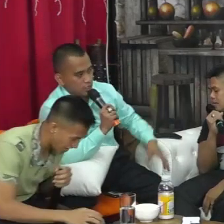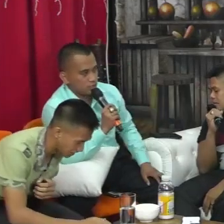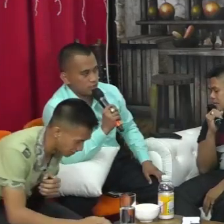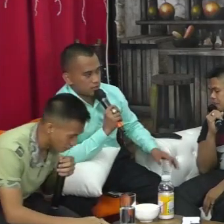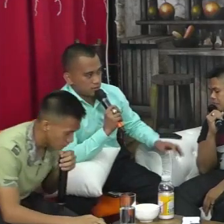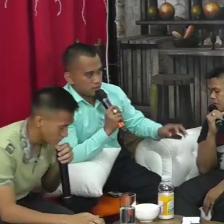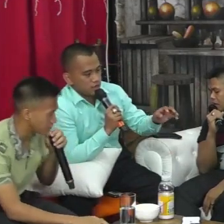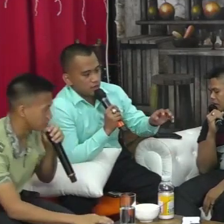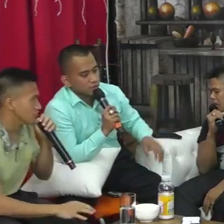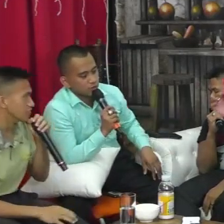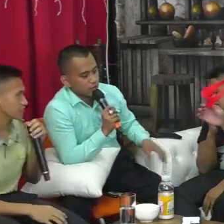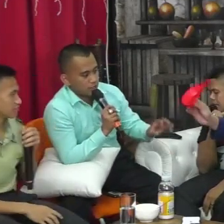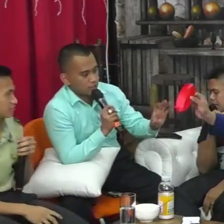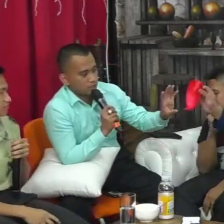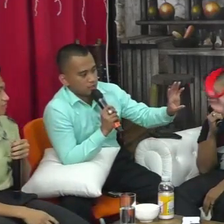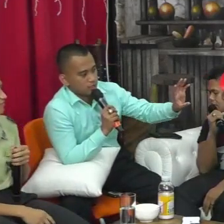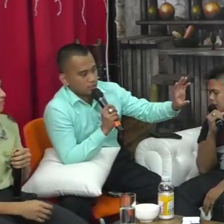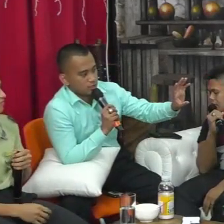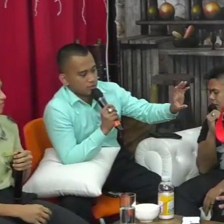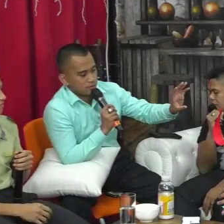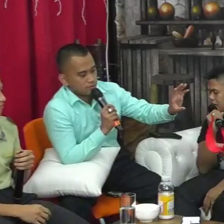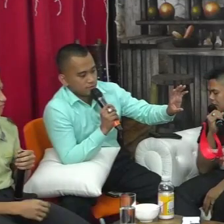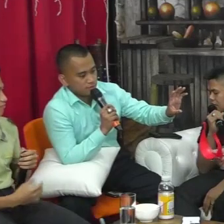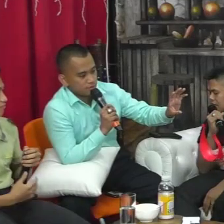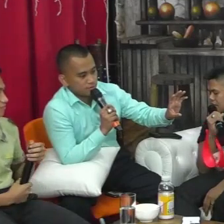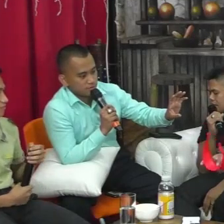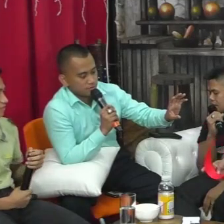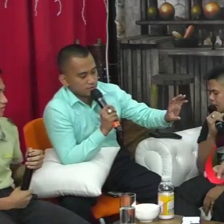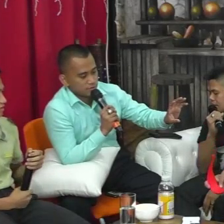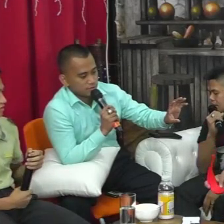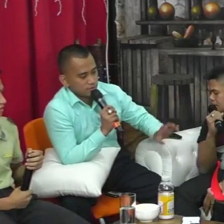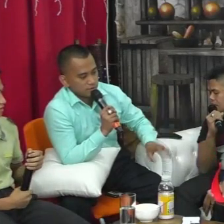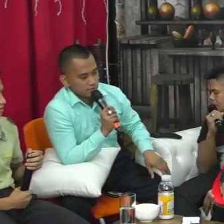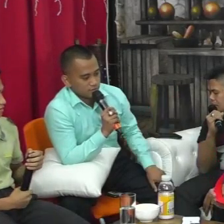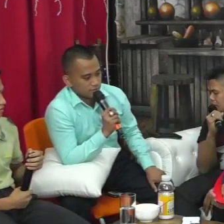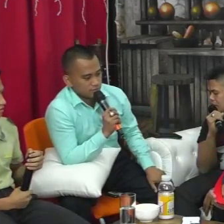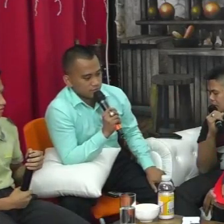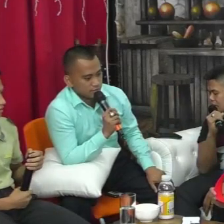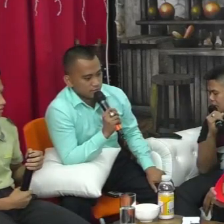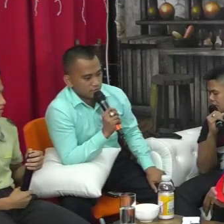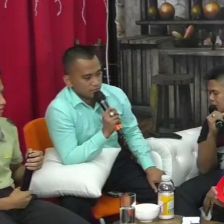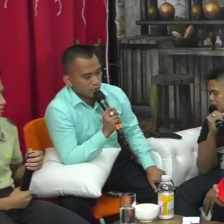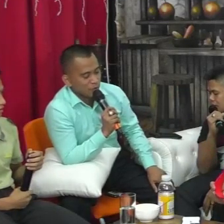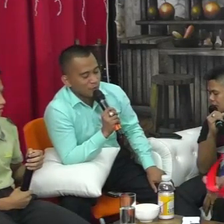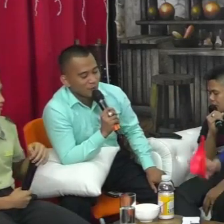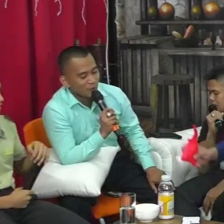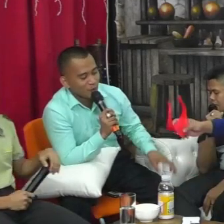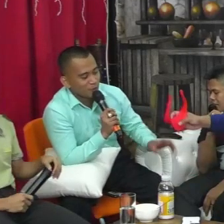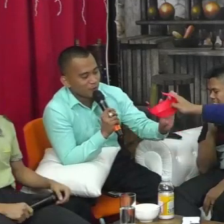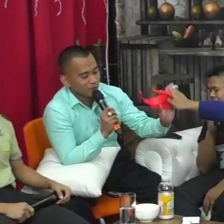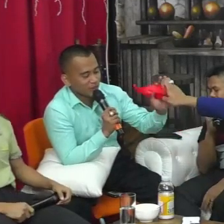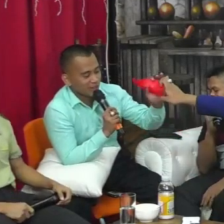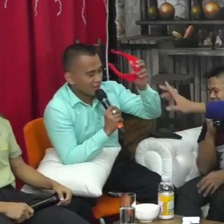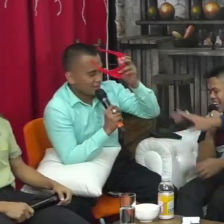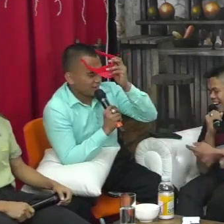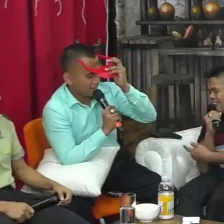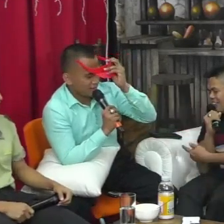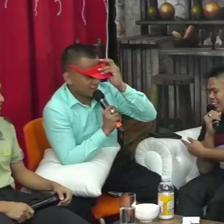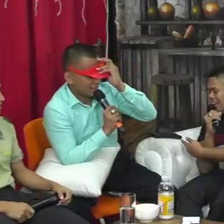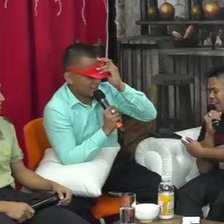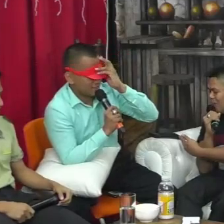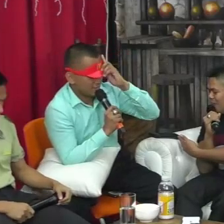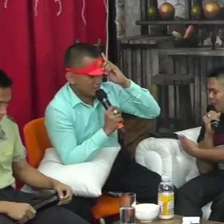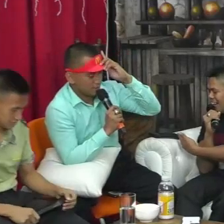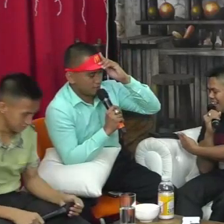try it. Okay. Yeah, I want to try it. Wait, I will switch it to Bobo mode. Okay. Sabi ni Sir